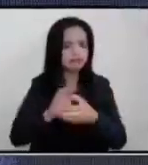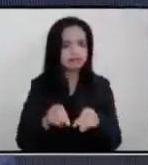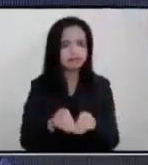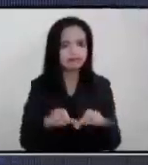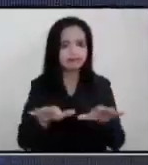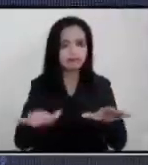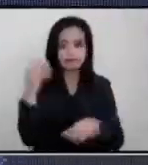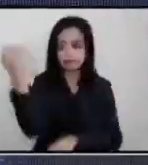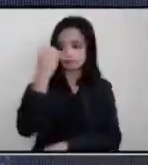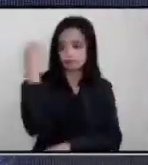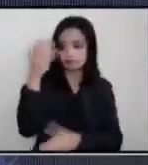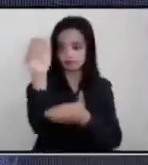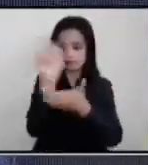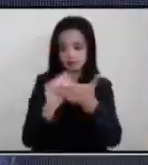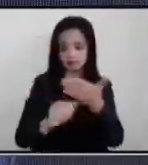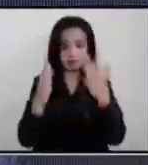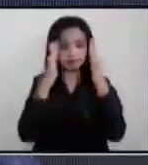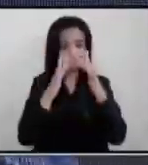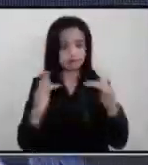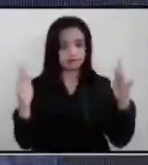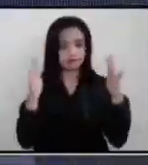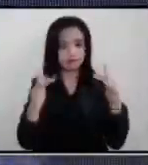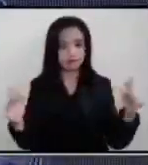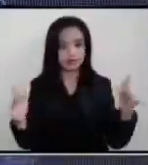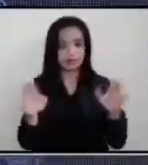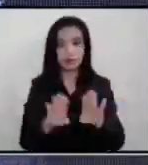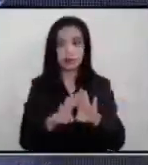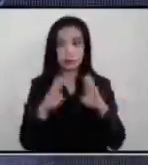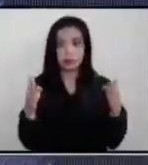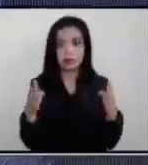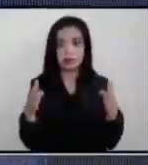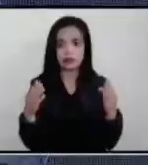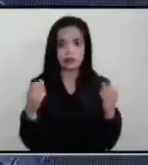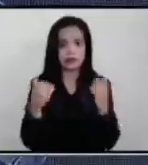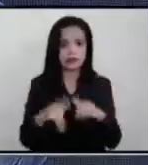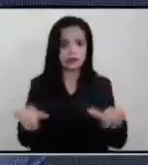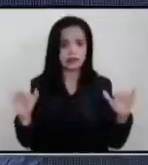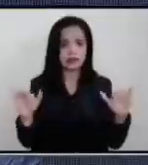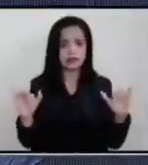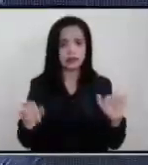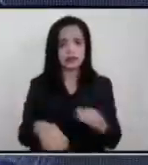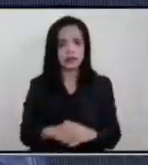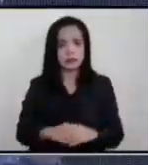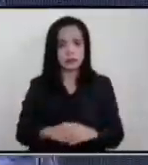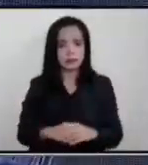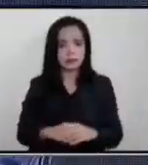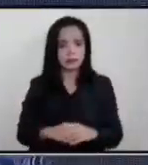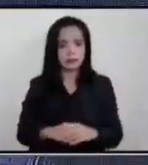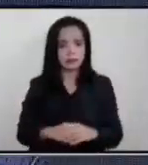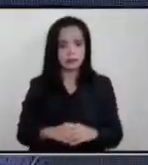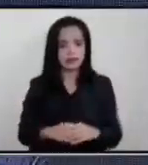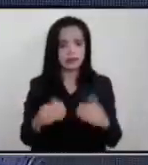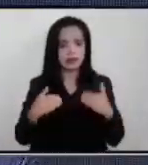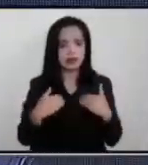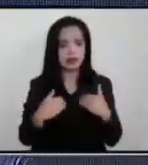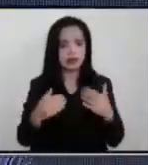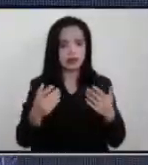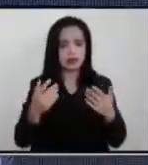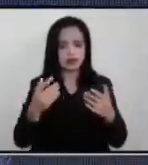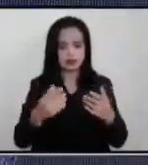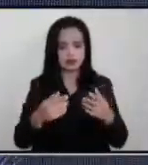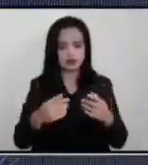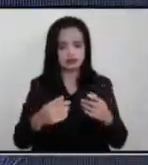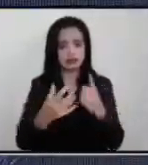Festival was open during those years. We managed to find a time when their quarantine was a little bit easier.